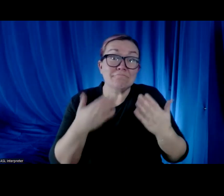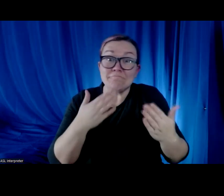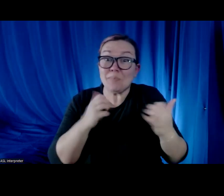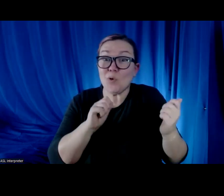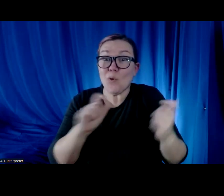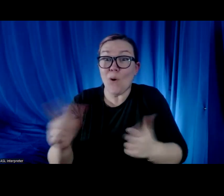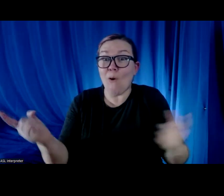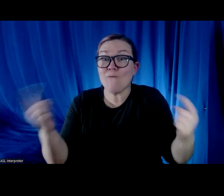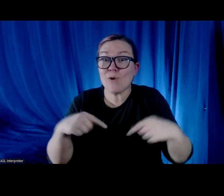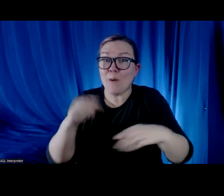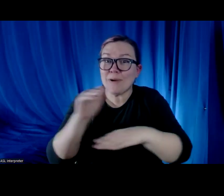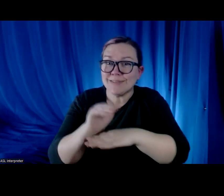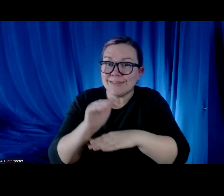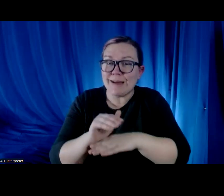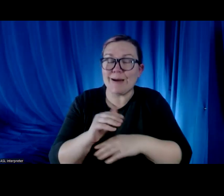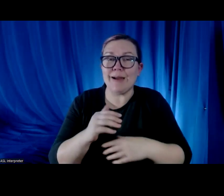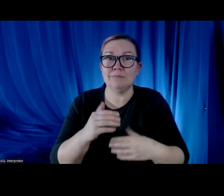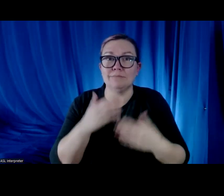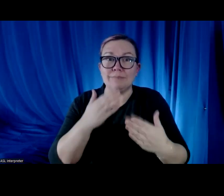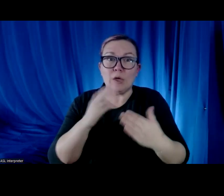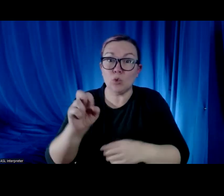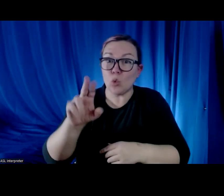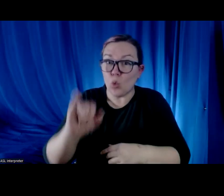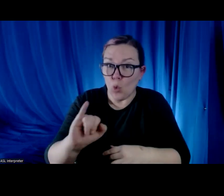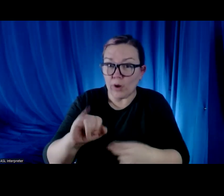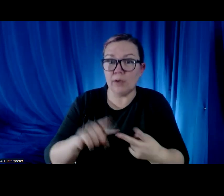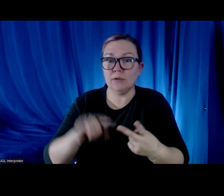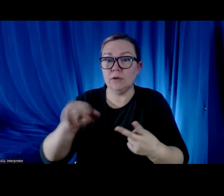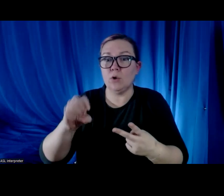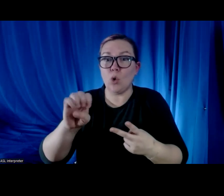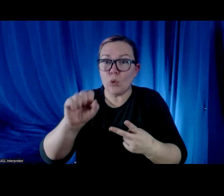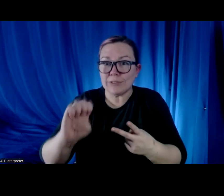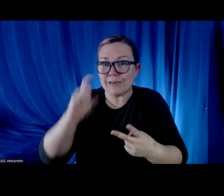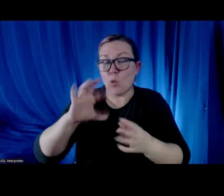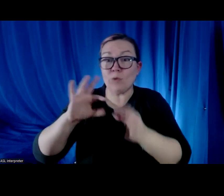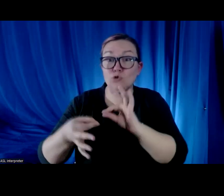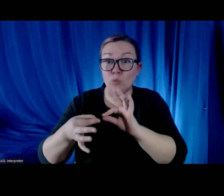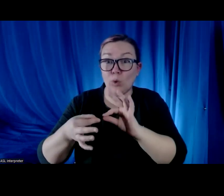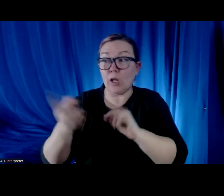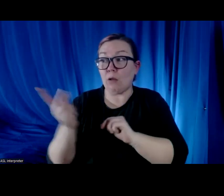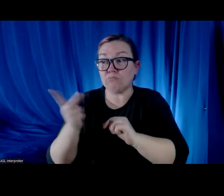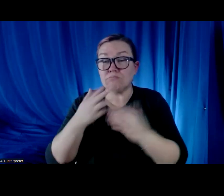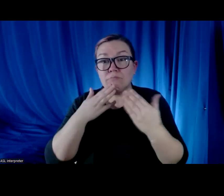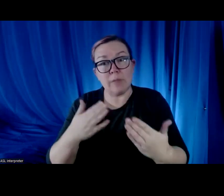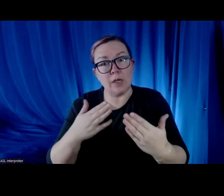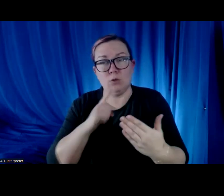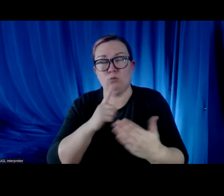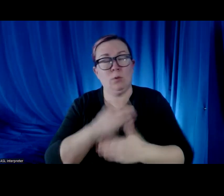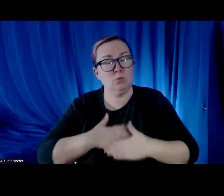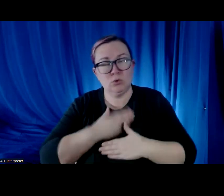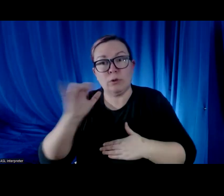for coming tonight. Thank you to Corey and Jose for providing interpretation support for us. Very much appreciate